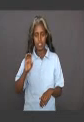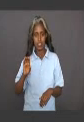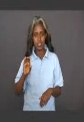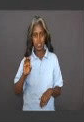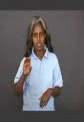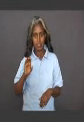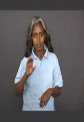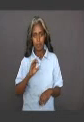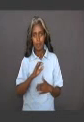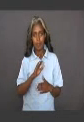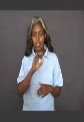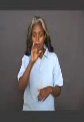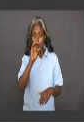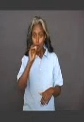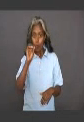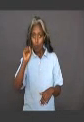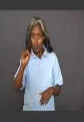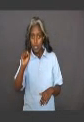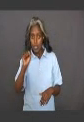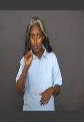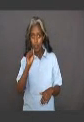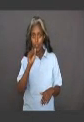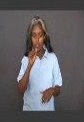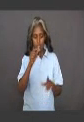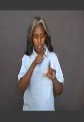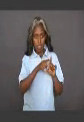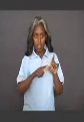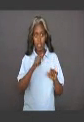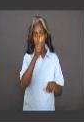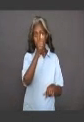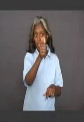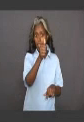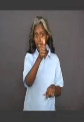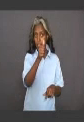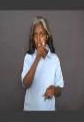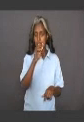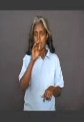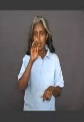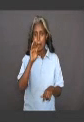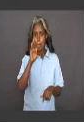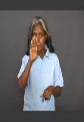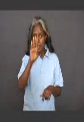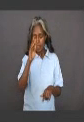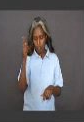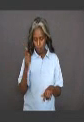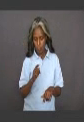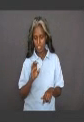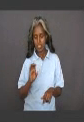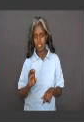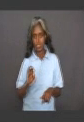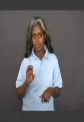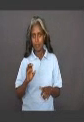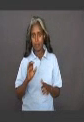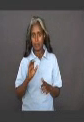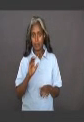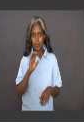The cosine of angle alpha is B over C. The